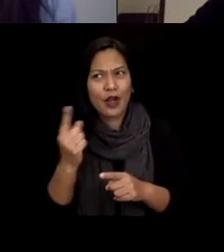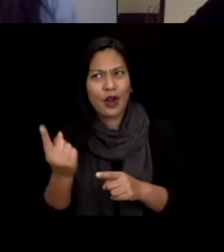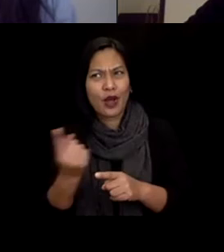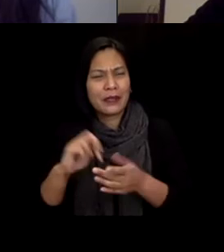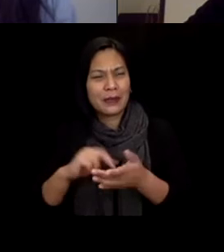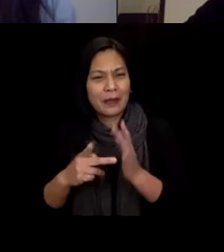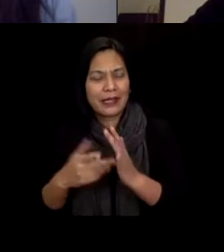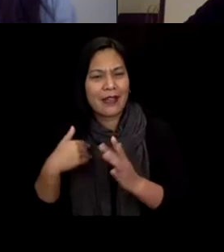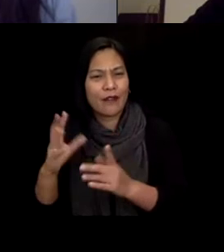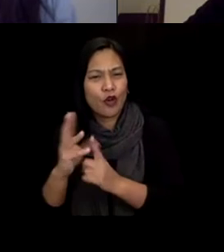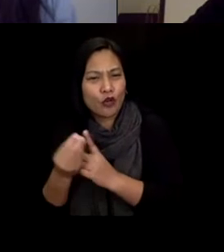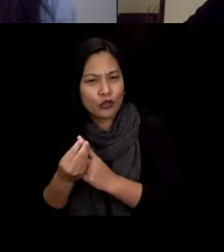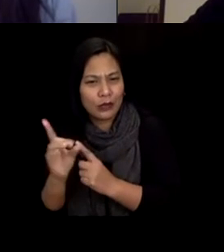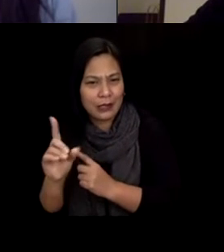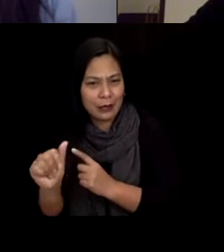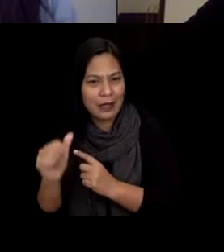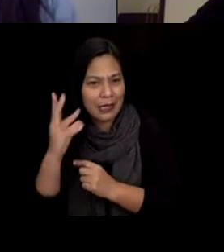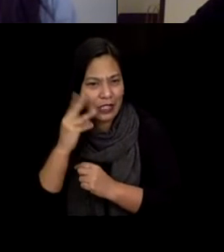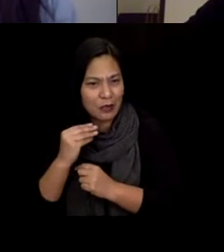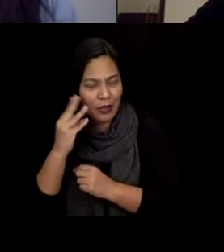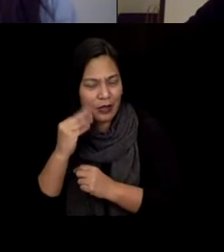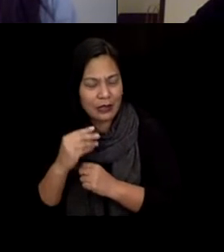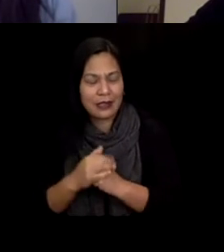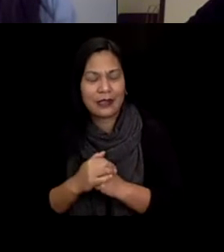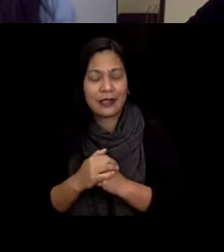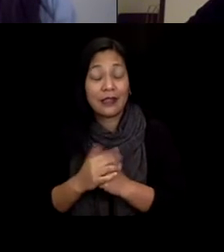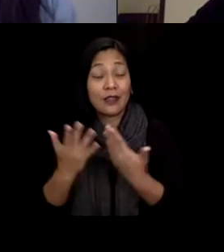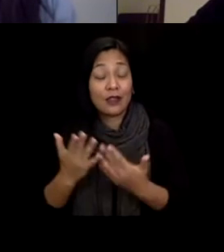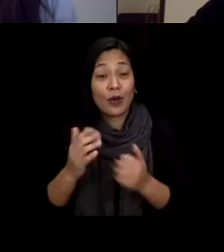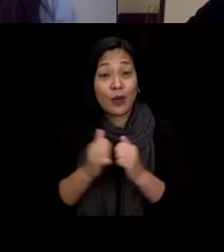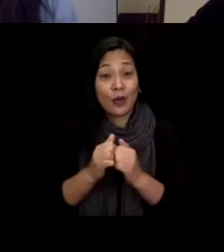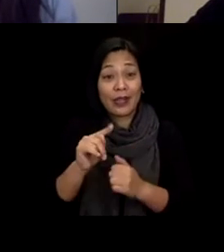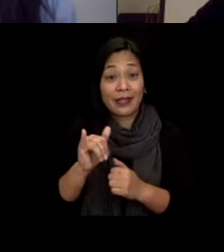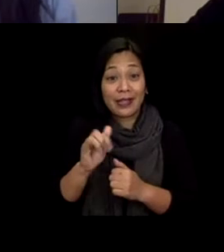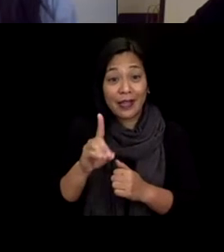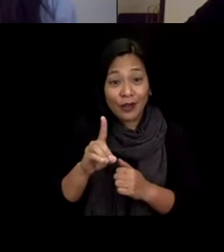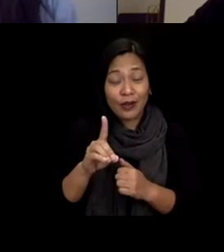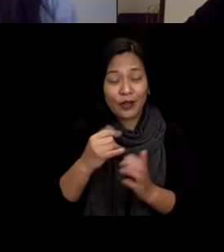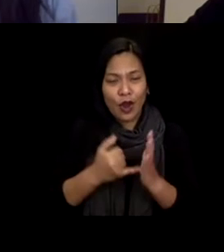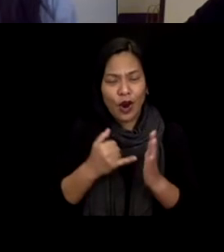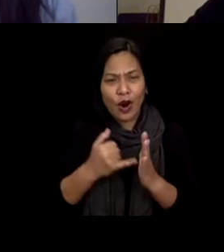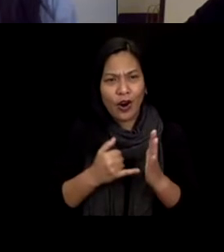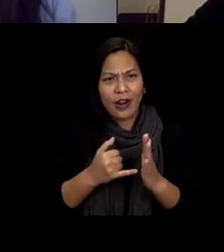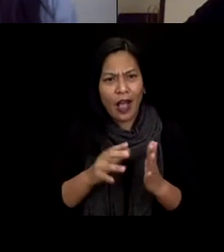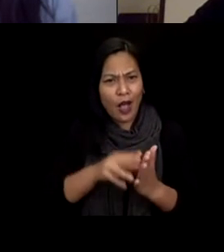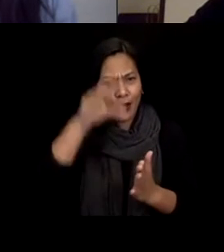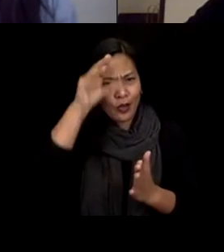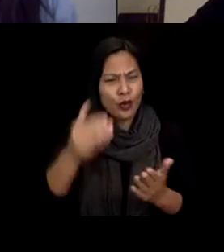opportunity was really important because it taught me about the ways that disability can be constructed